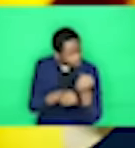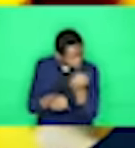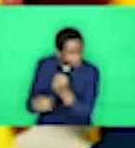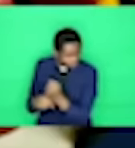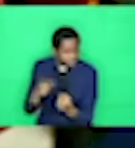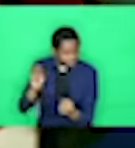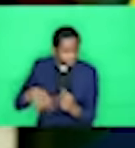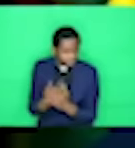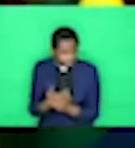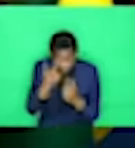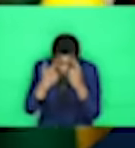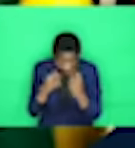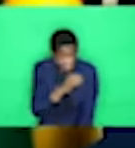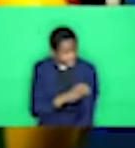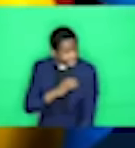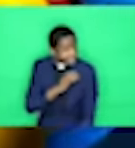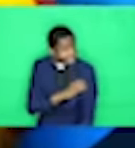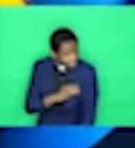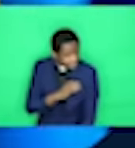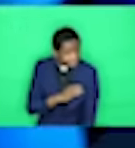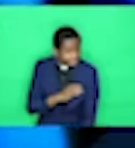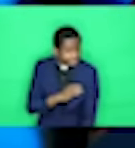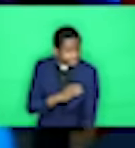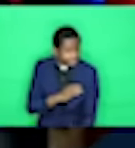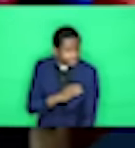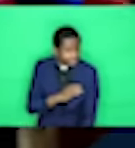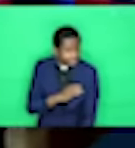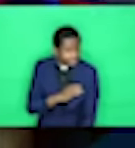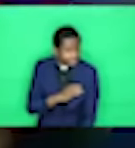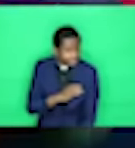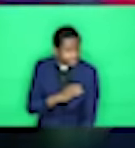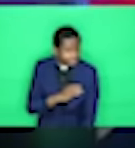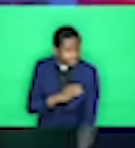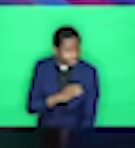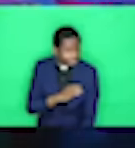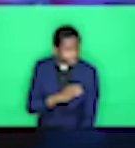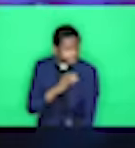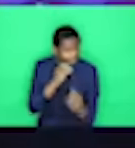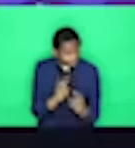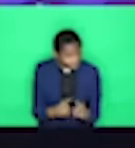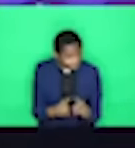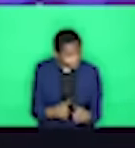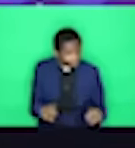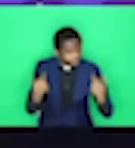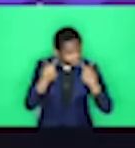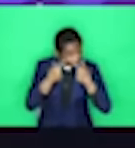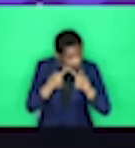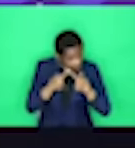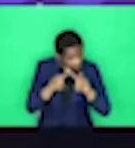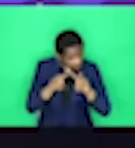the character they have, the values they hold,